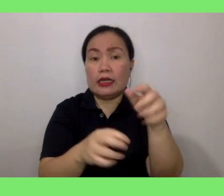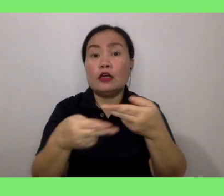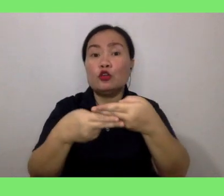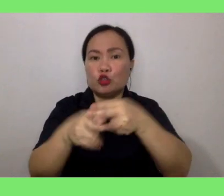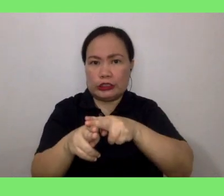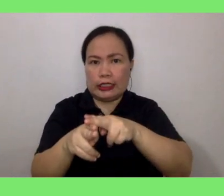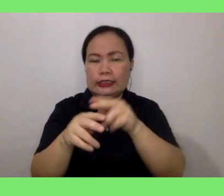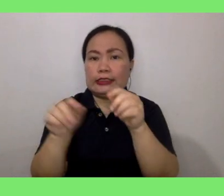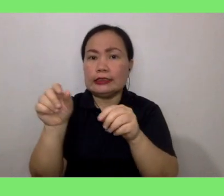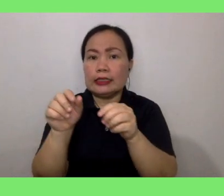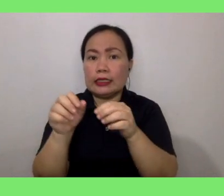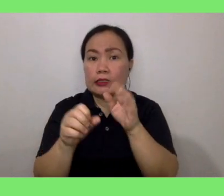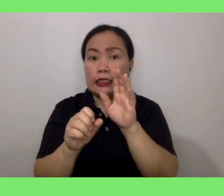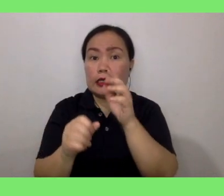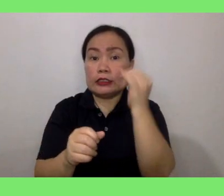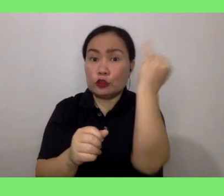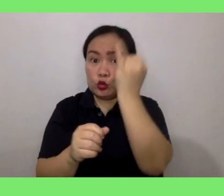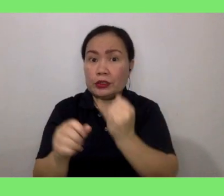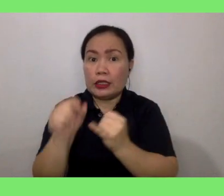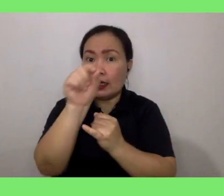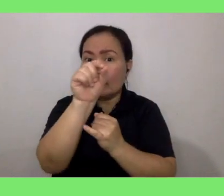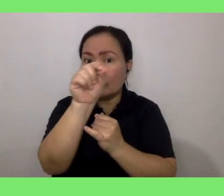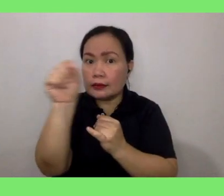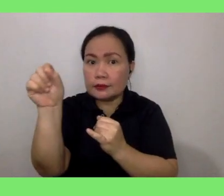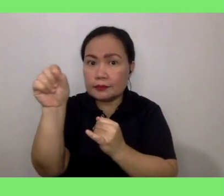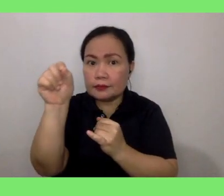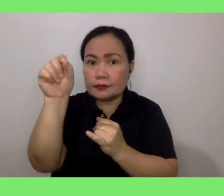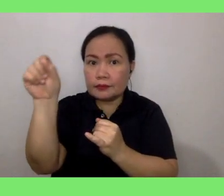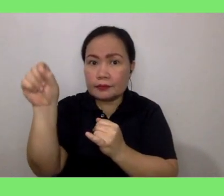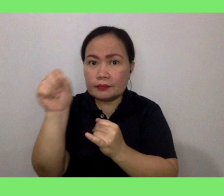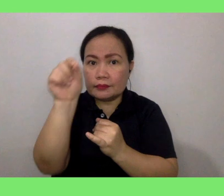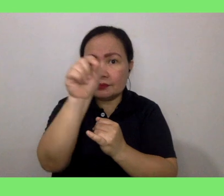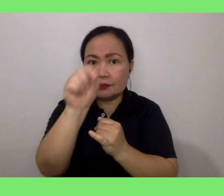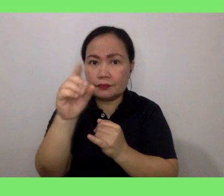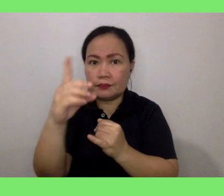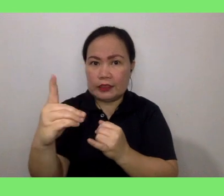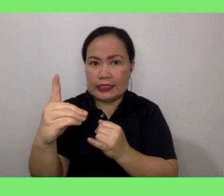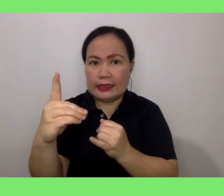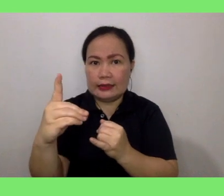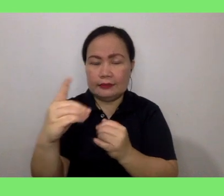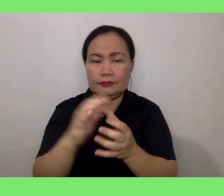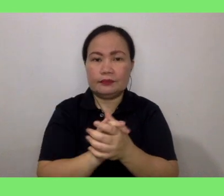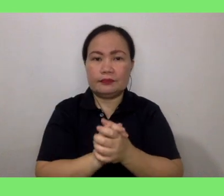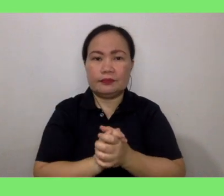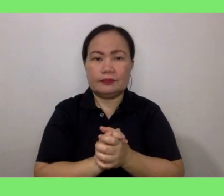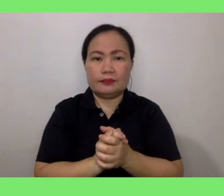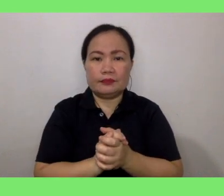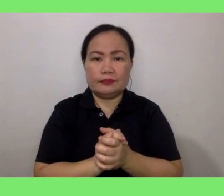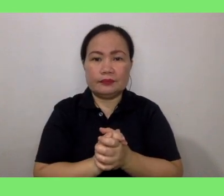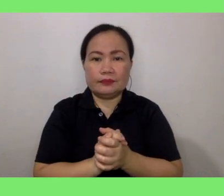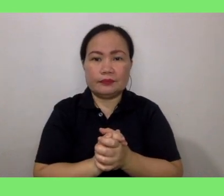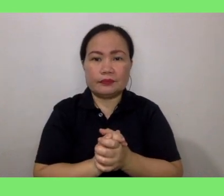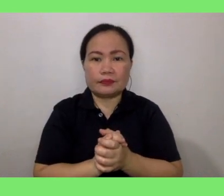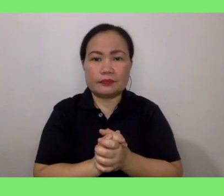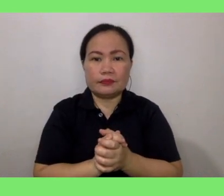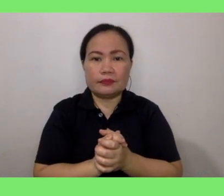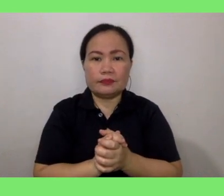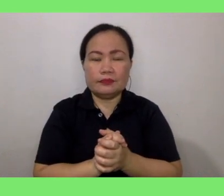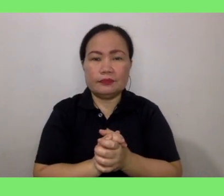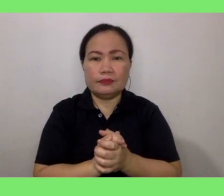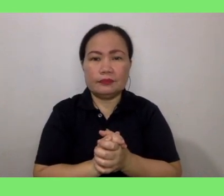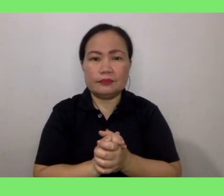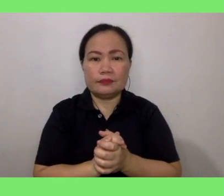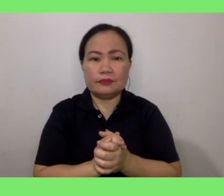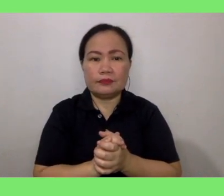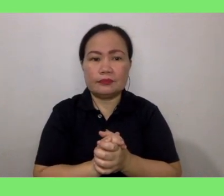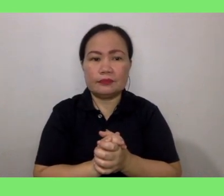not forget to use this symbol. Ito po. Okay, if you do not want to write the word line. Okay, pero